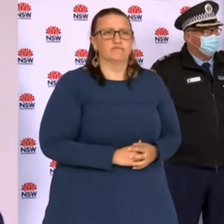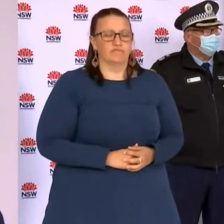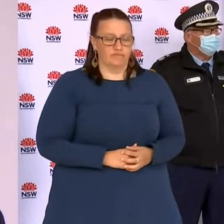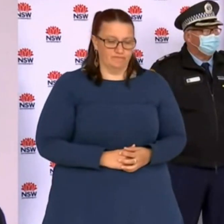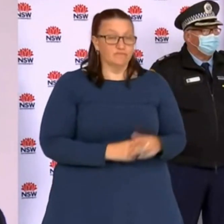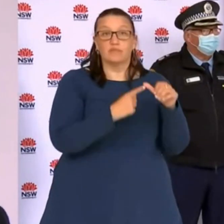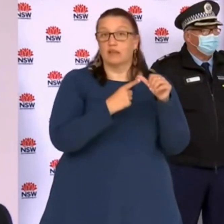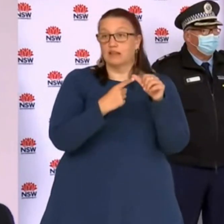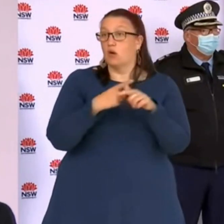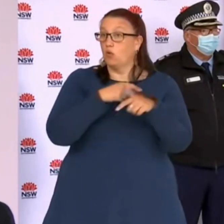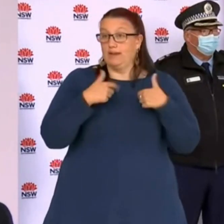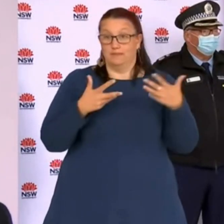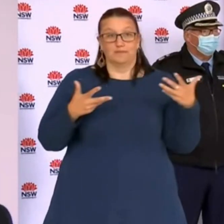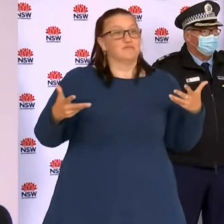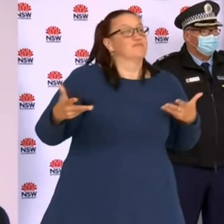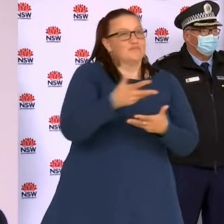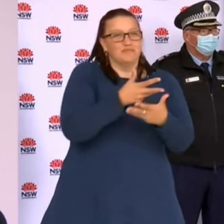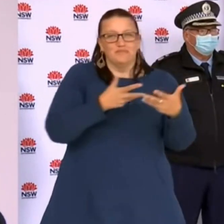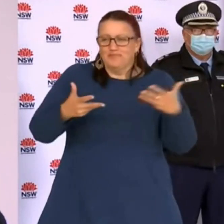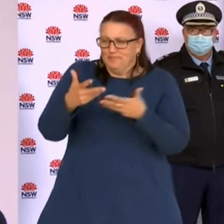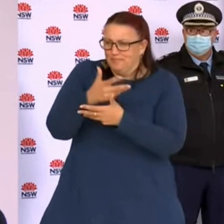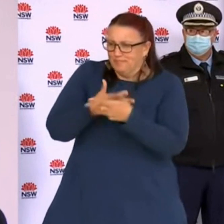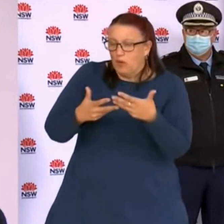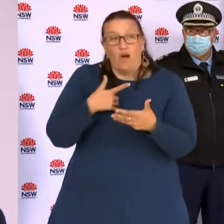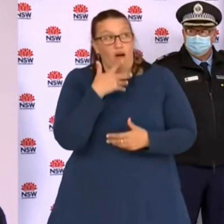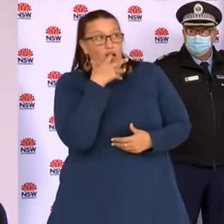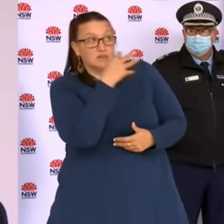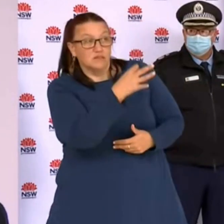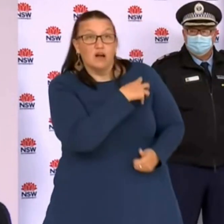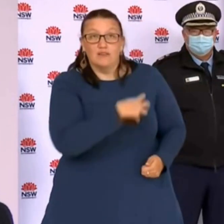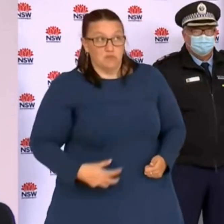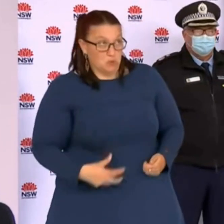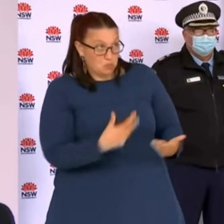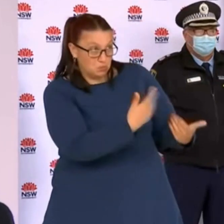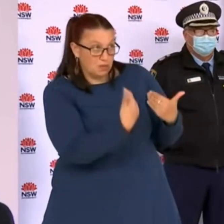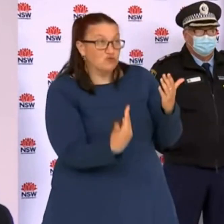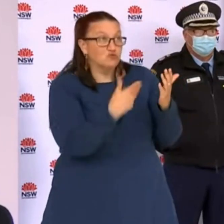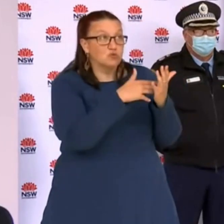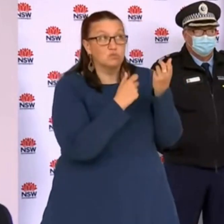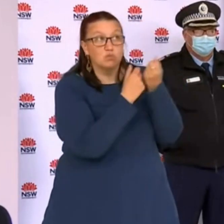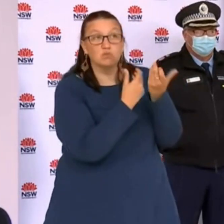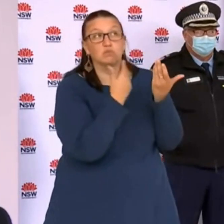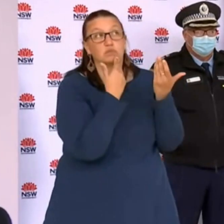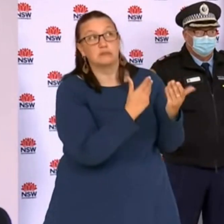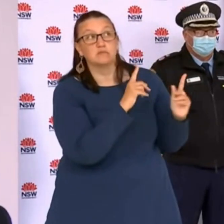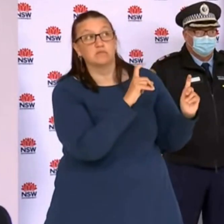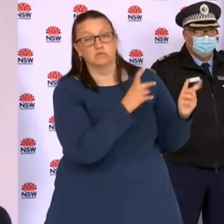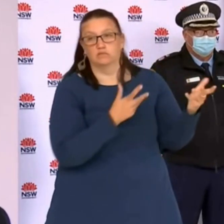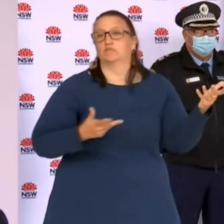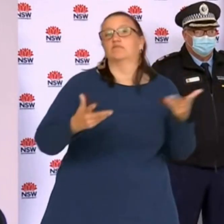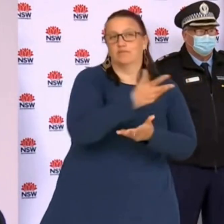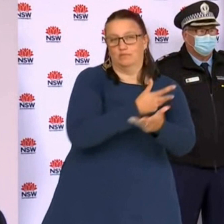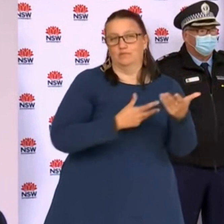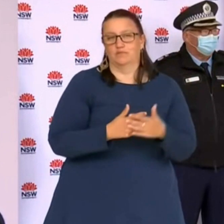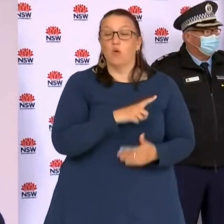door open to receiving additional support in that regard from the Commonwealth. So I want to stress that the conversations we've